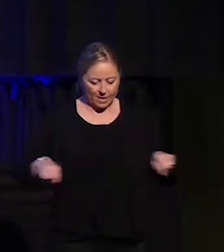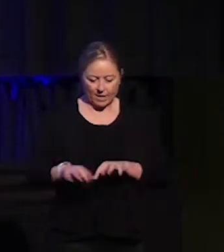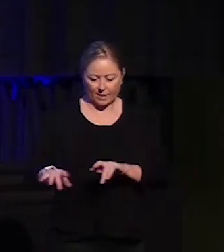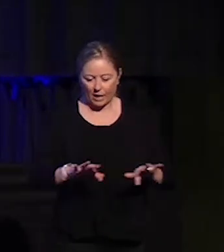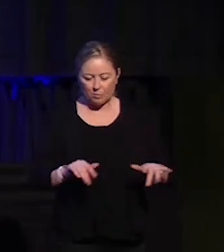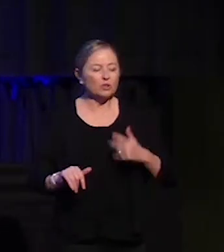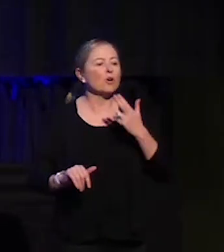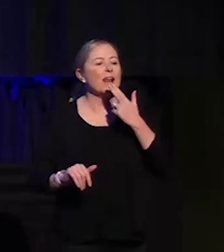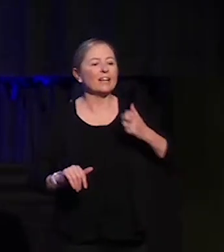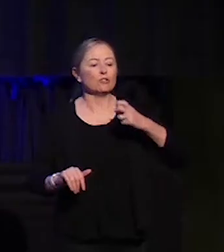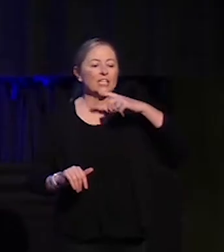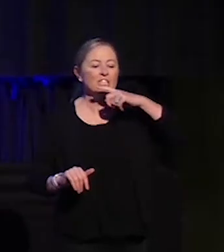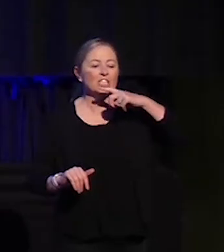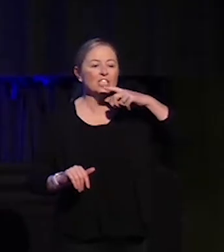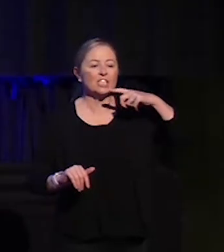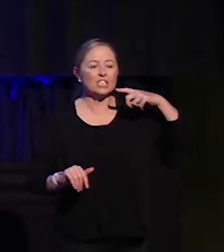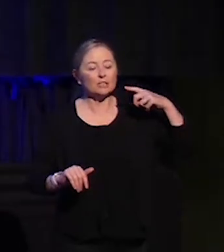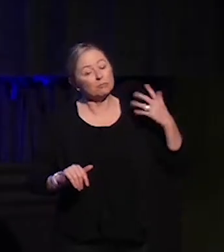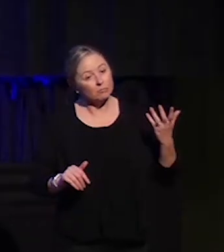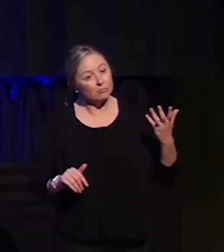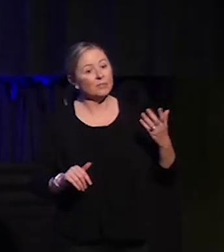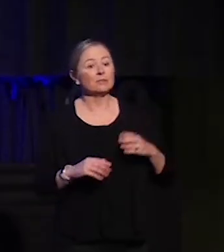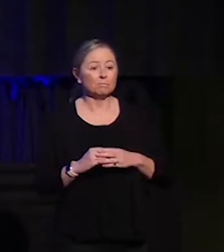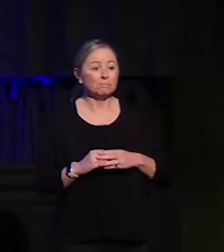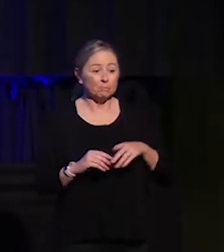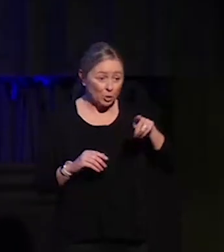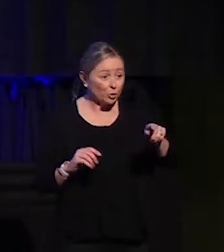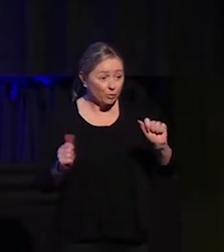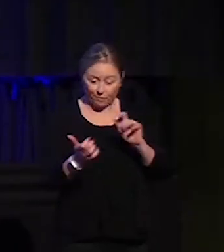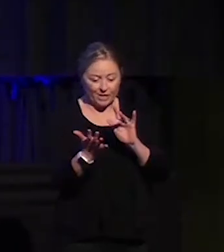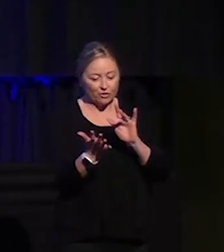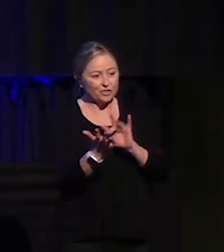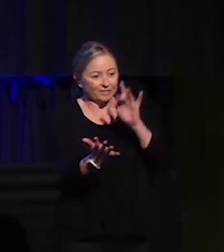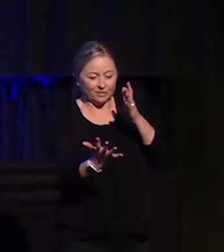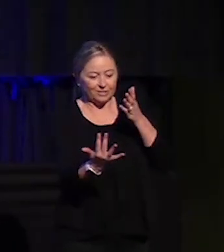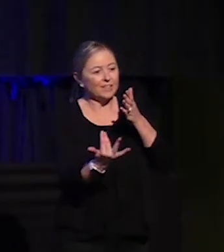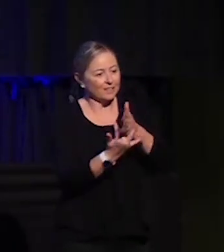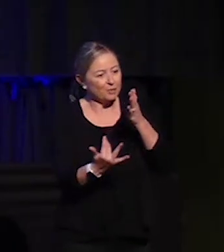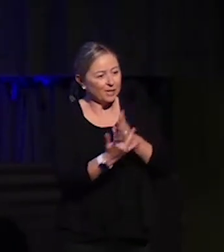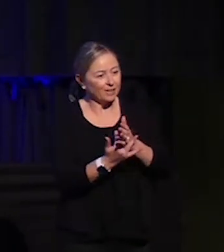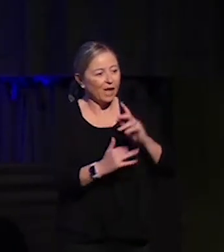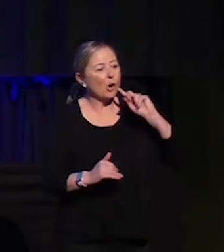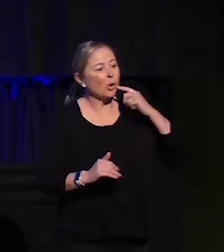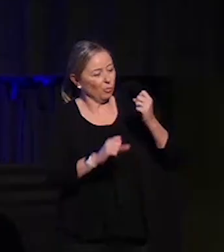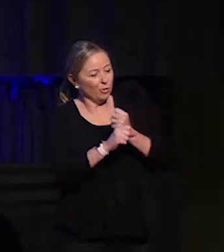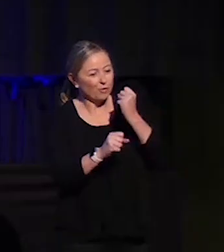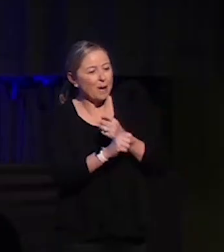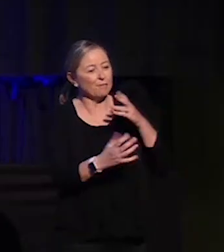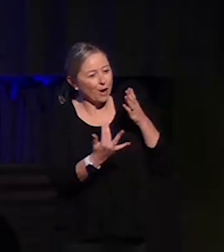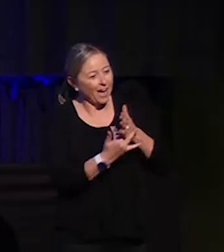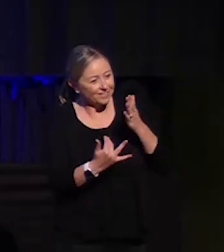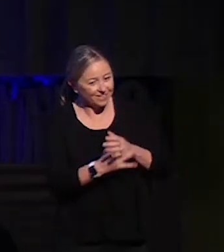electric toothbrushes, then you've used accessibility. You've used things that are designed for accessibility,